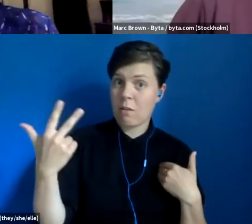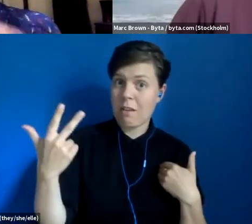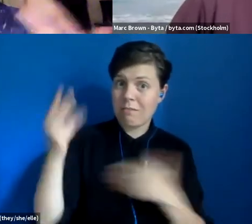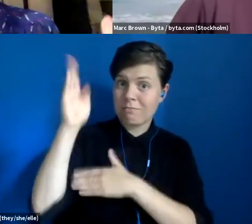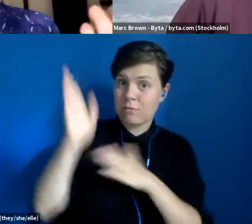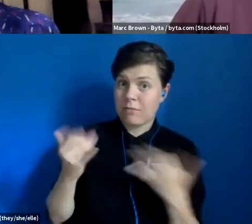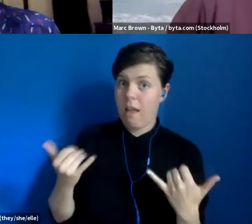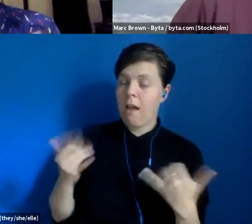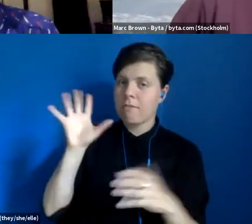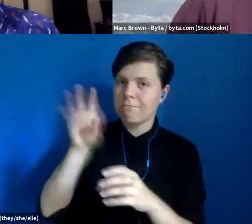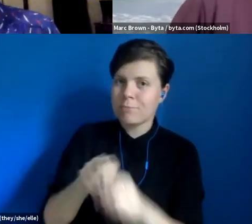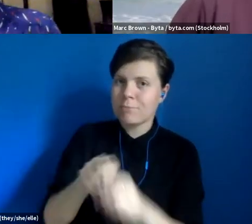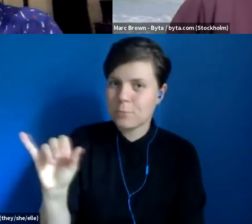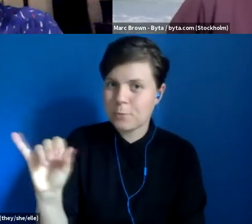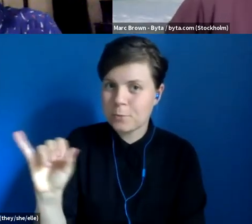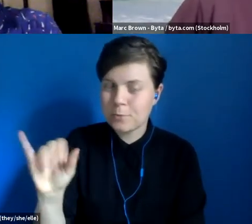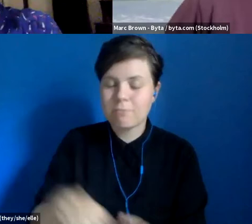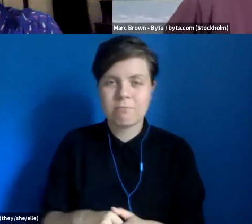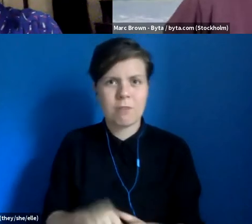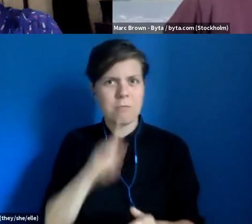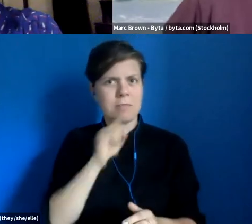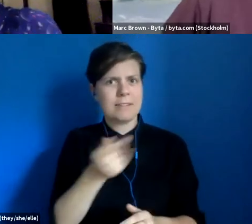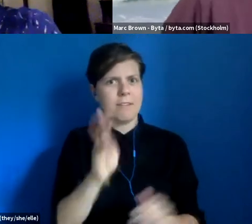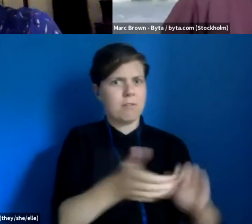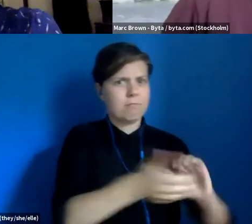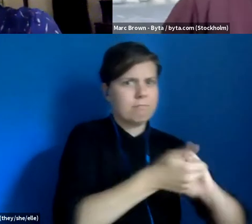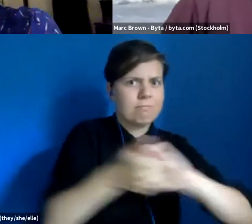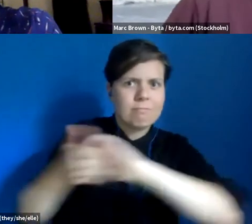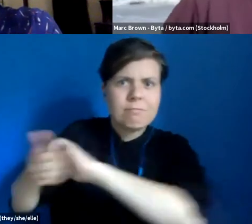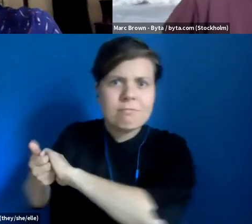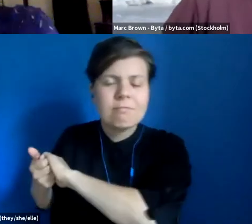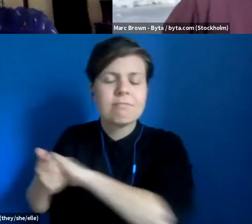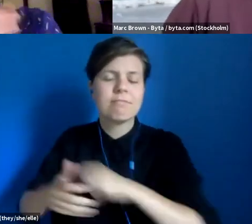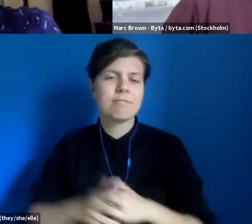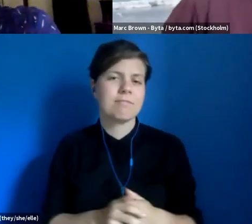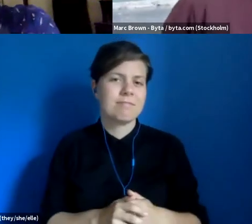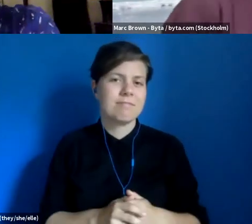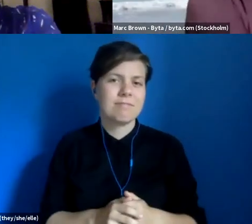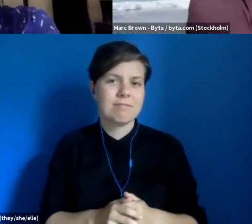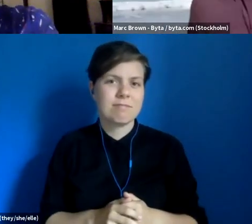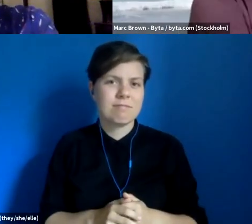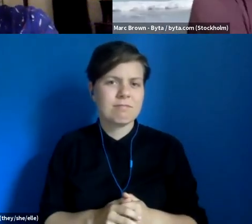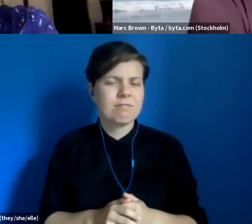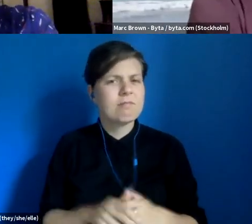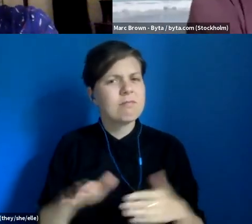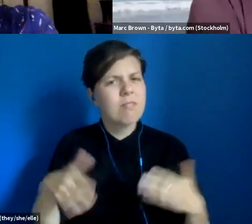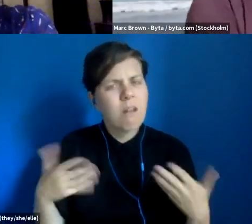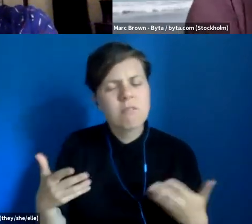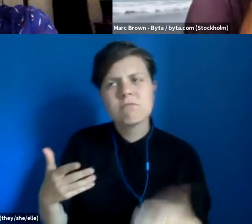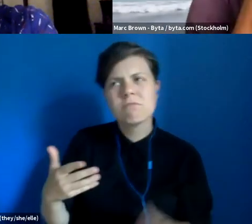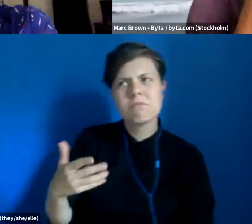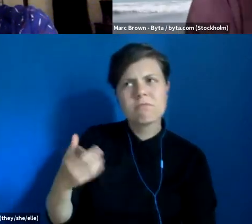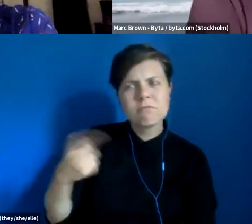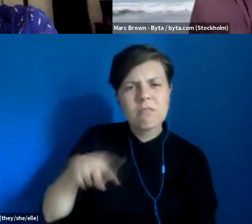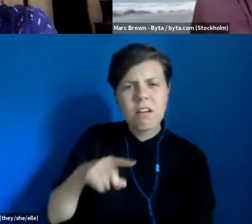project along with Sled Island. And so, yeah, we got talking that way, and it